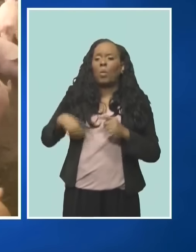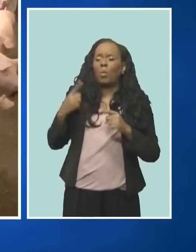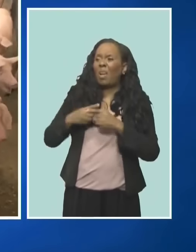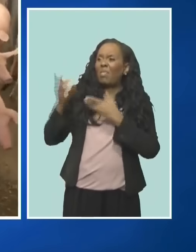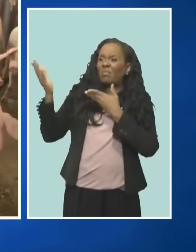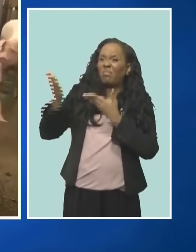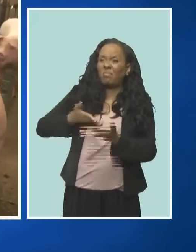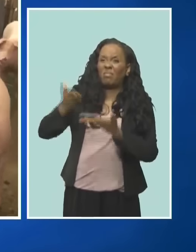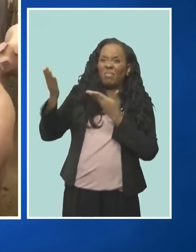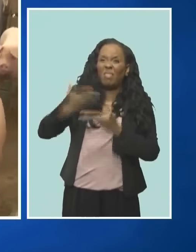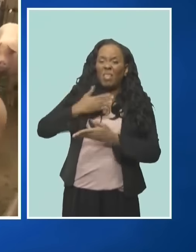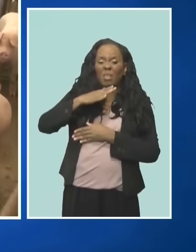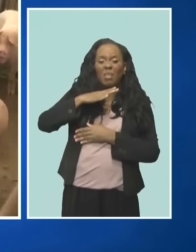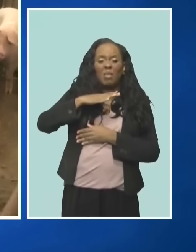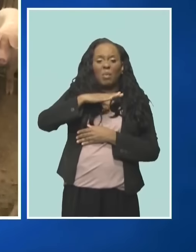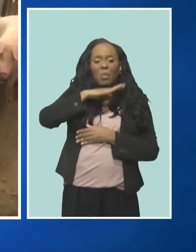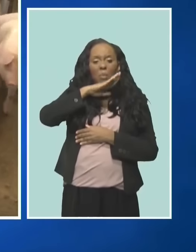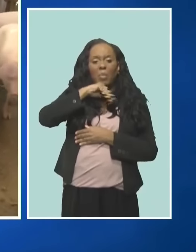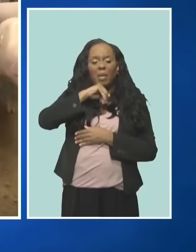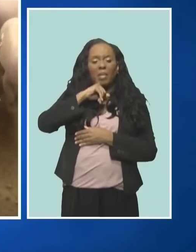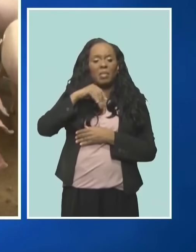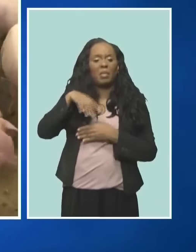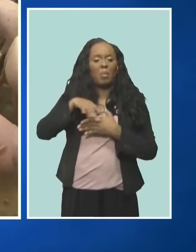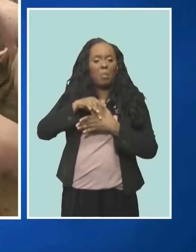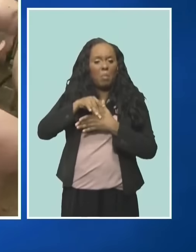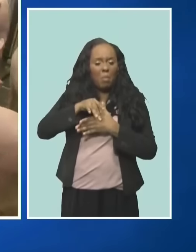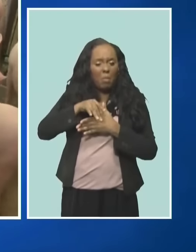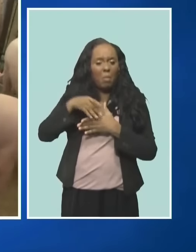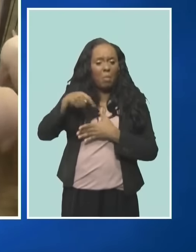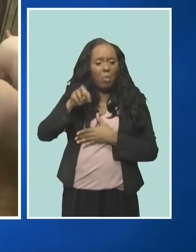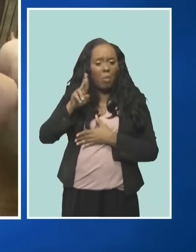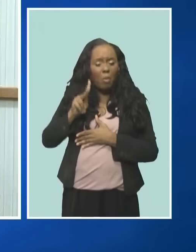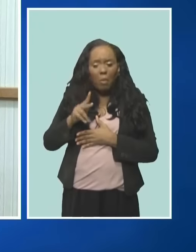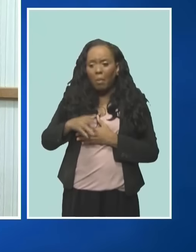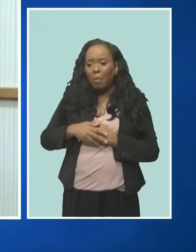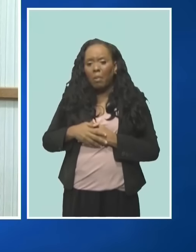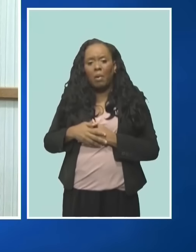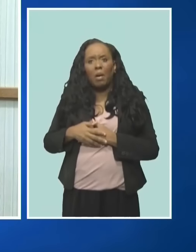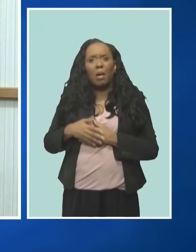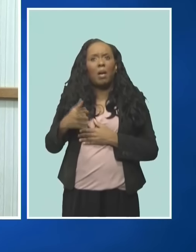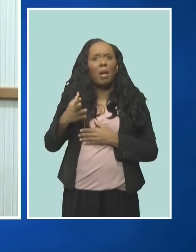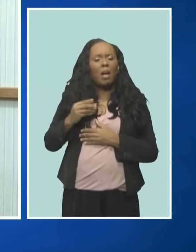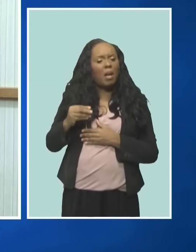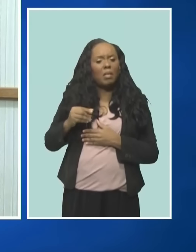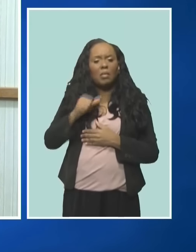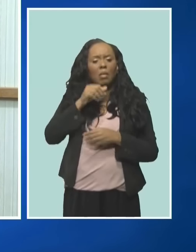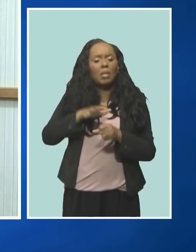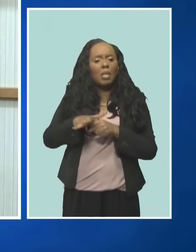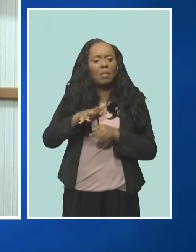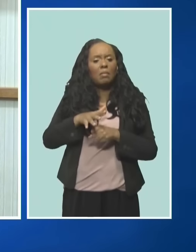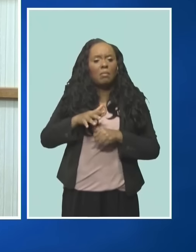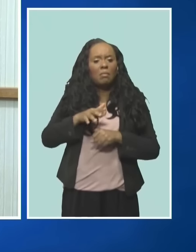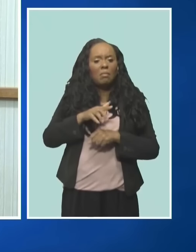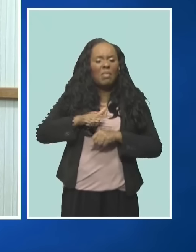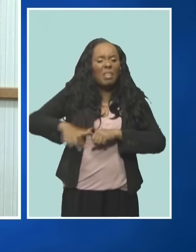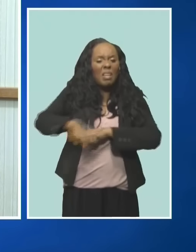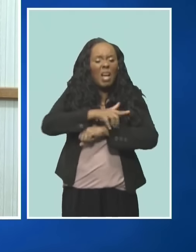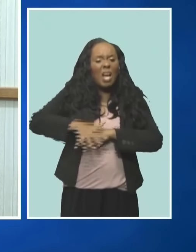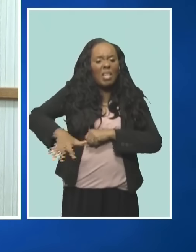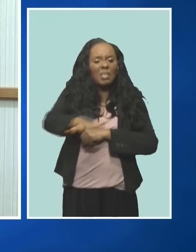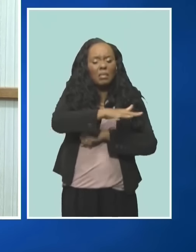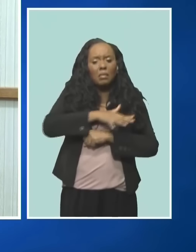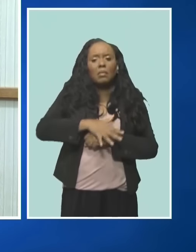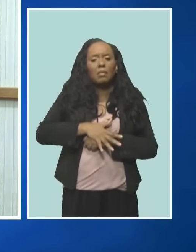land use are two troubling issues for local pig farmers. Chief Executive Officer of the Barbados Agricultural Society, James